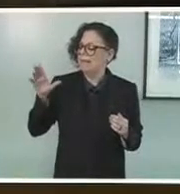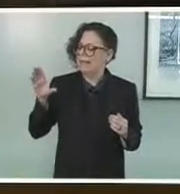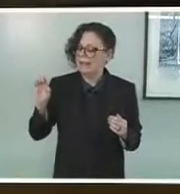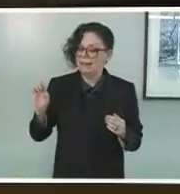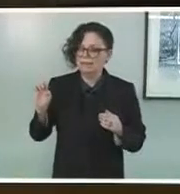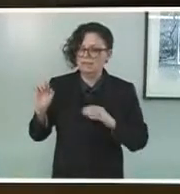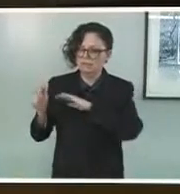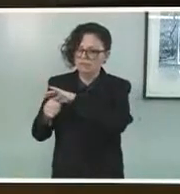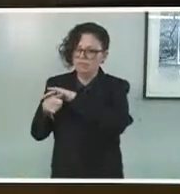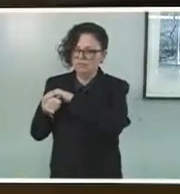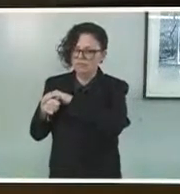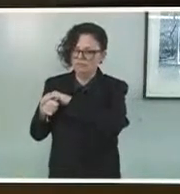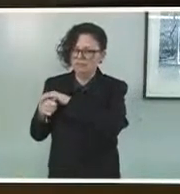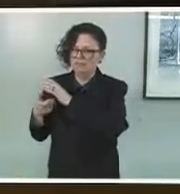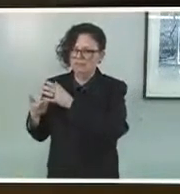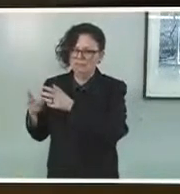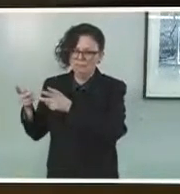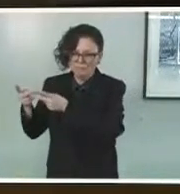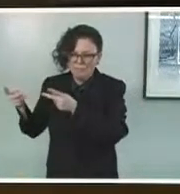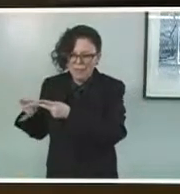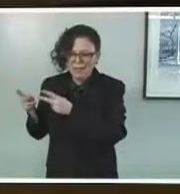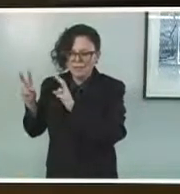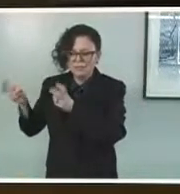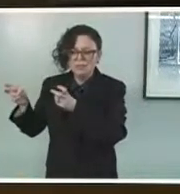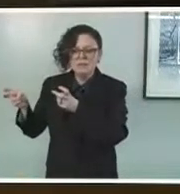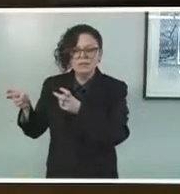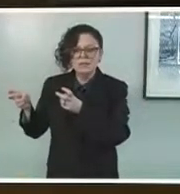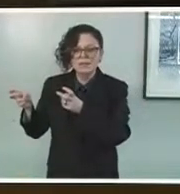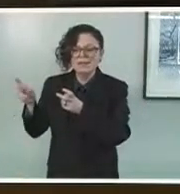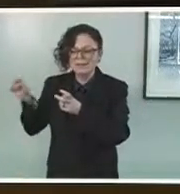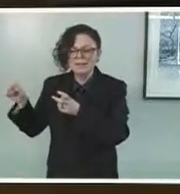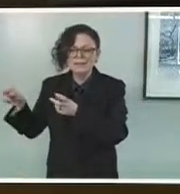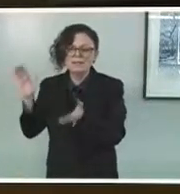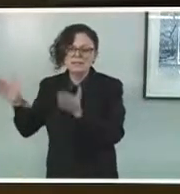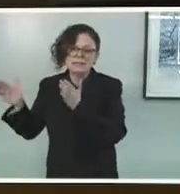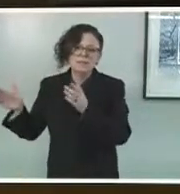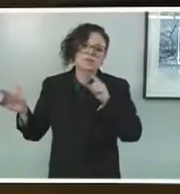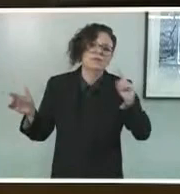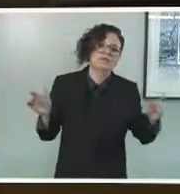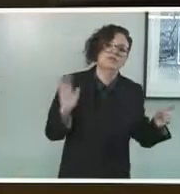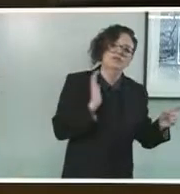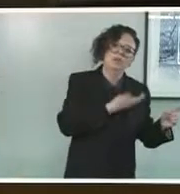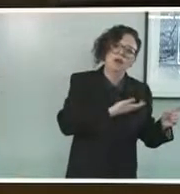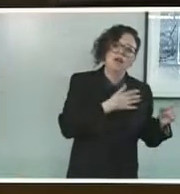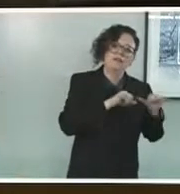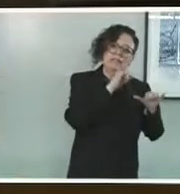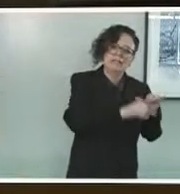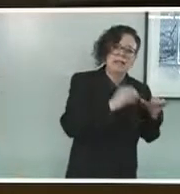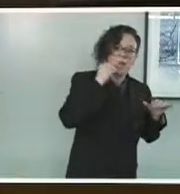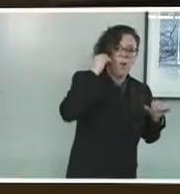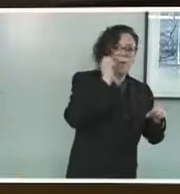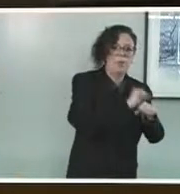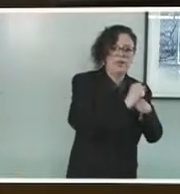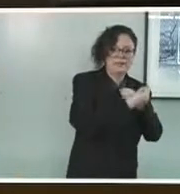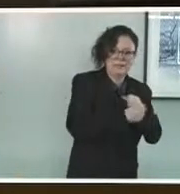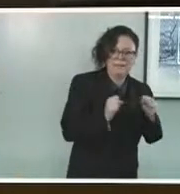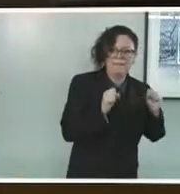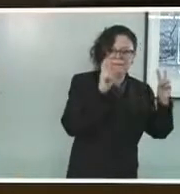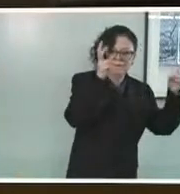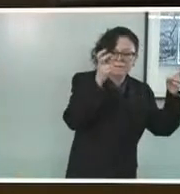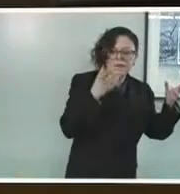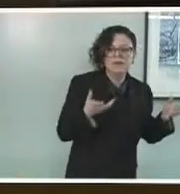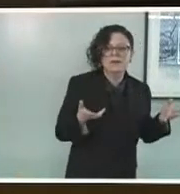it is substantially similar to our stay home, work safe. And you will find the